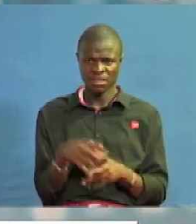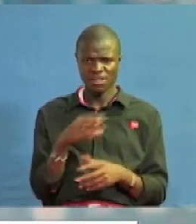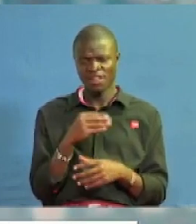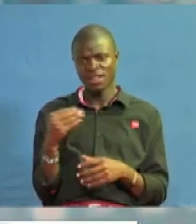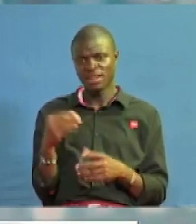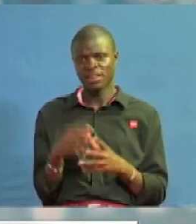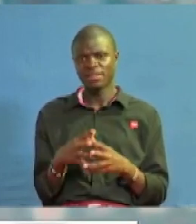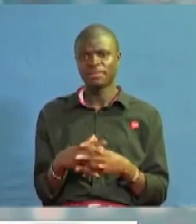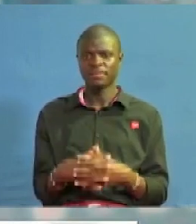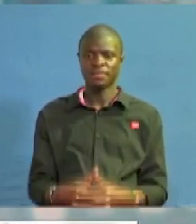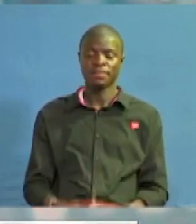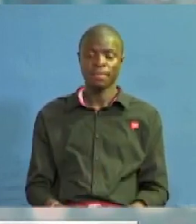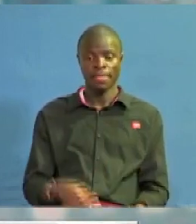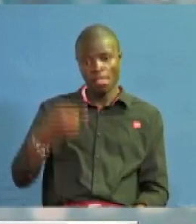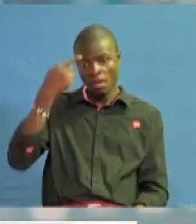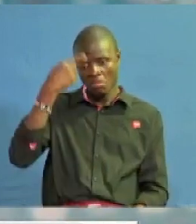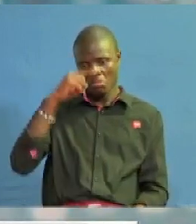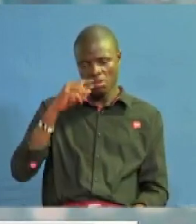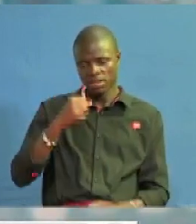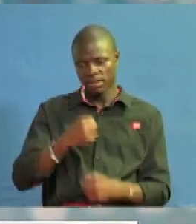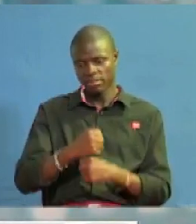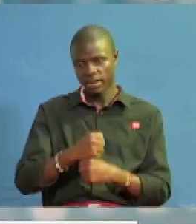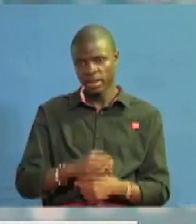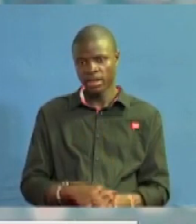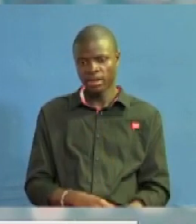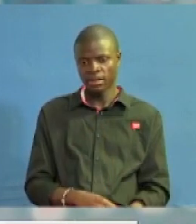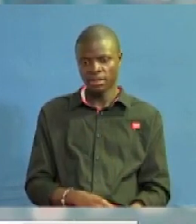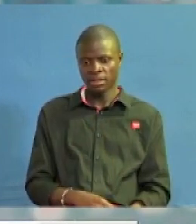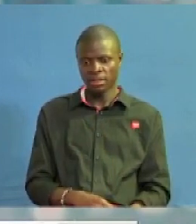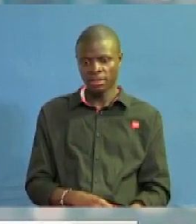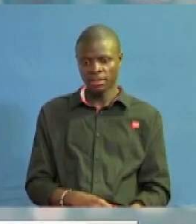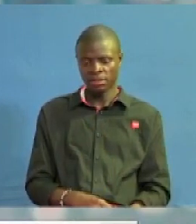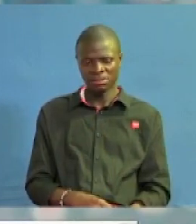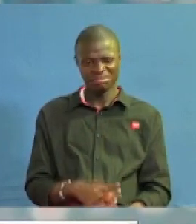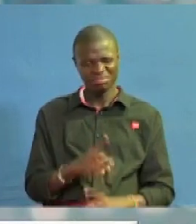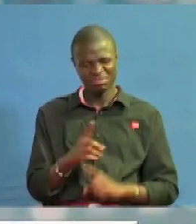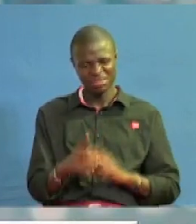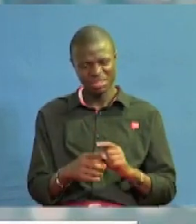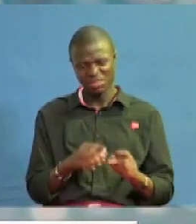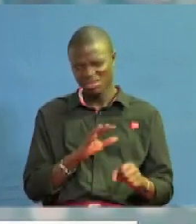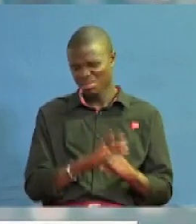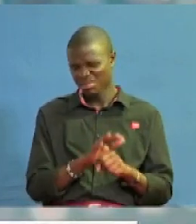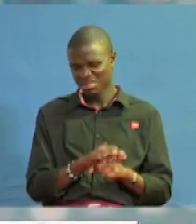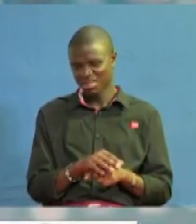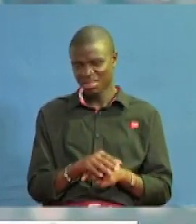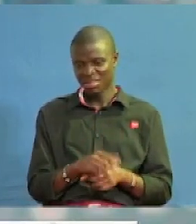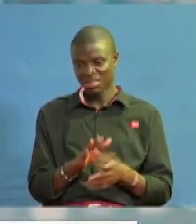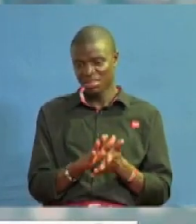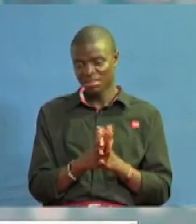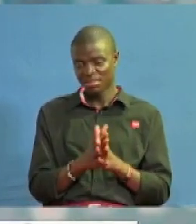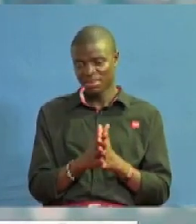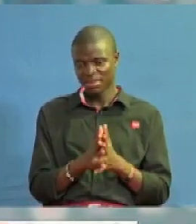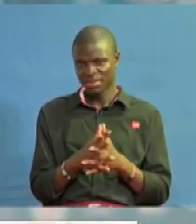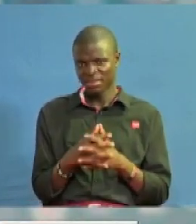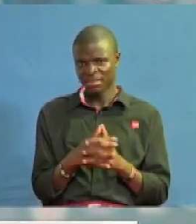And a policy is made, okay, that will determine all the banks. Yeah. That means,